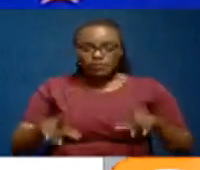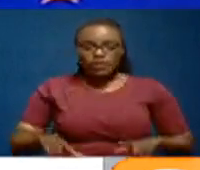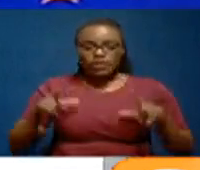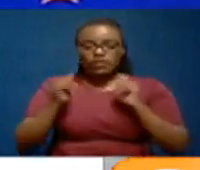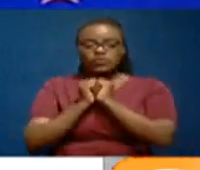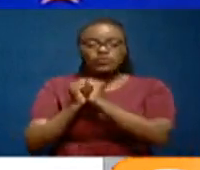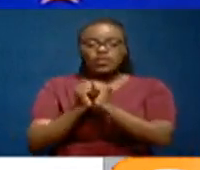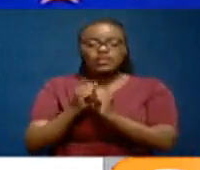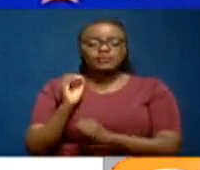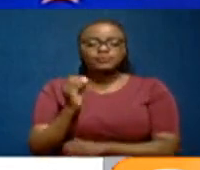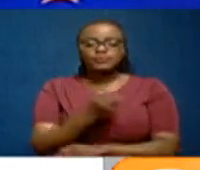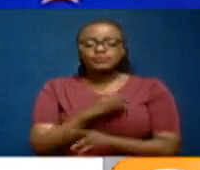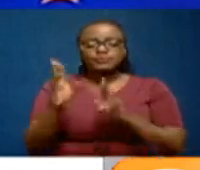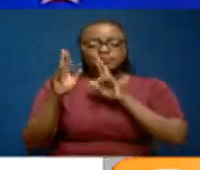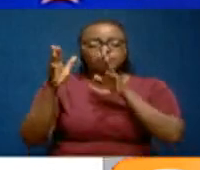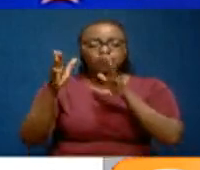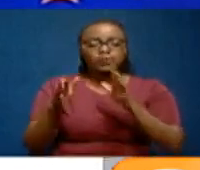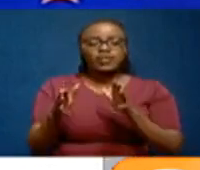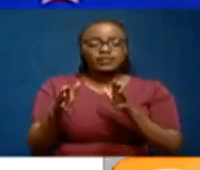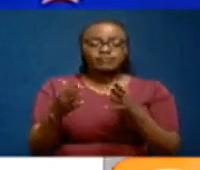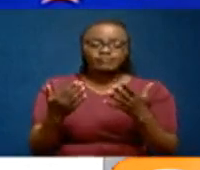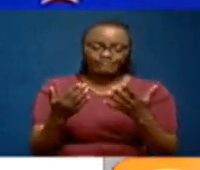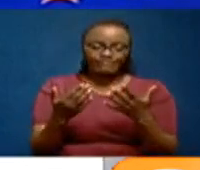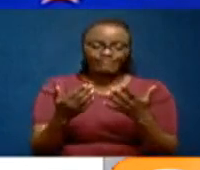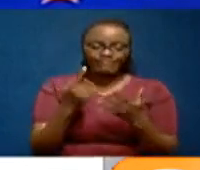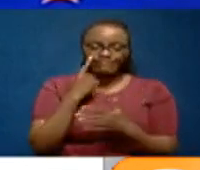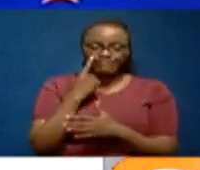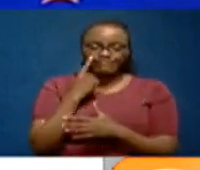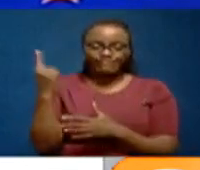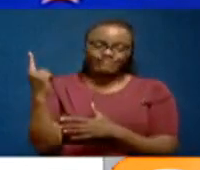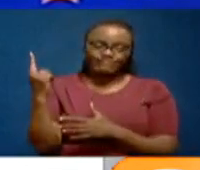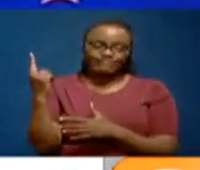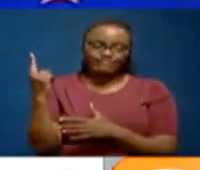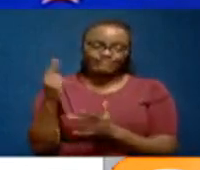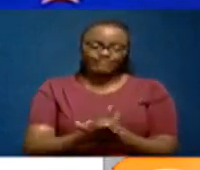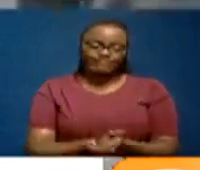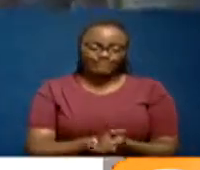coexistence. Citizen TV's senior political affairs reporter Stephen Ito reports.